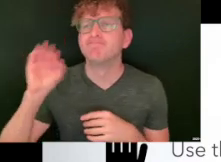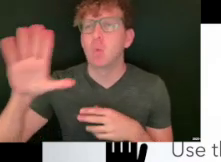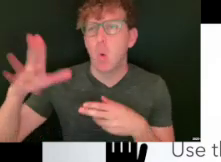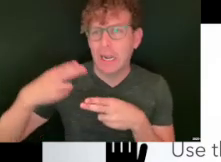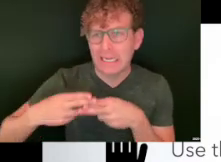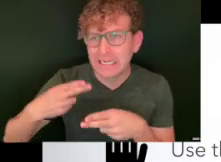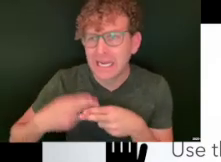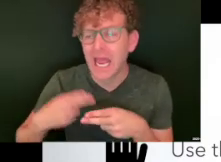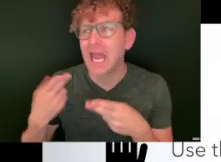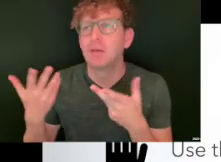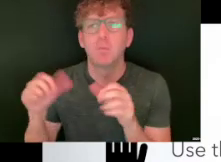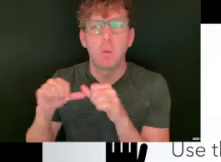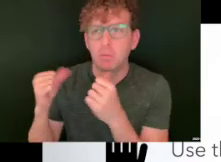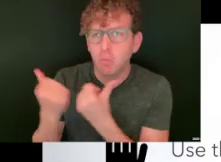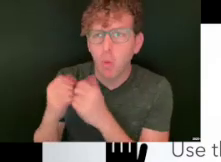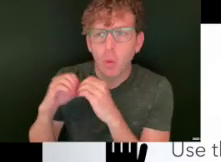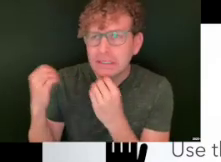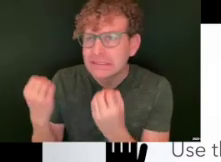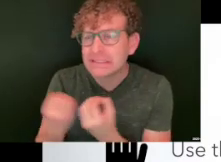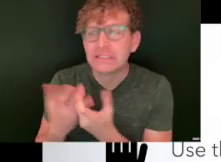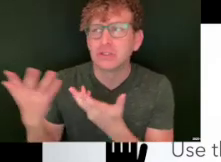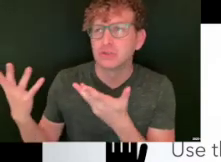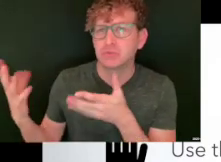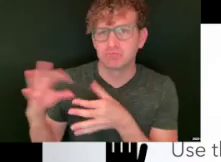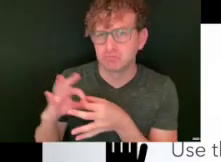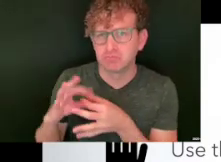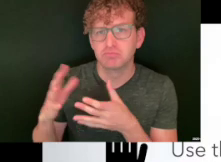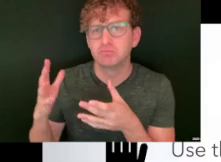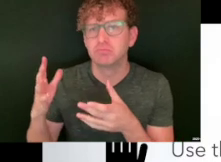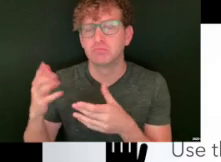Are there any emails?